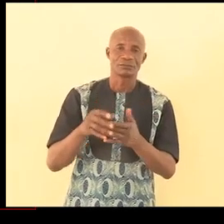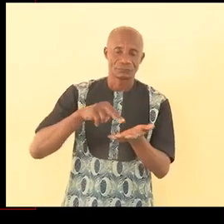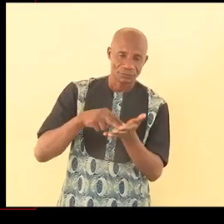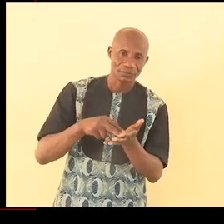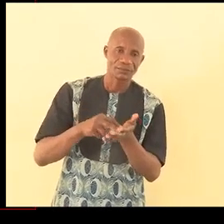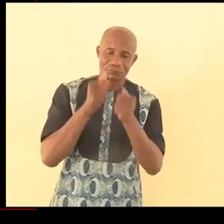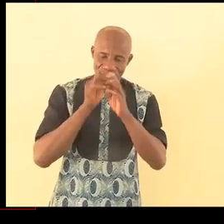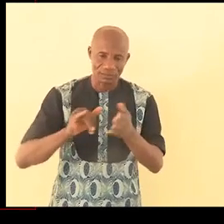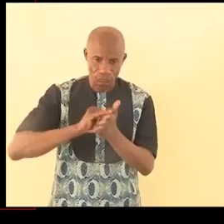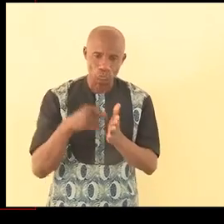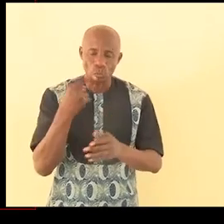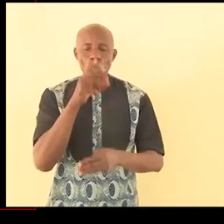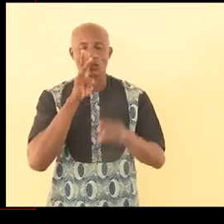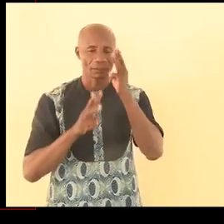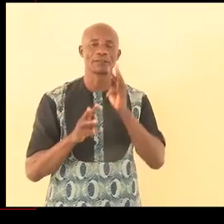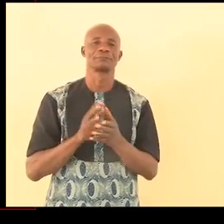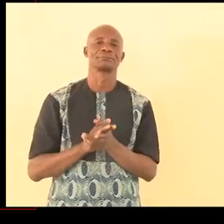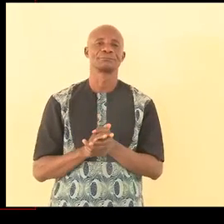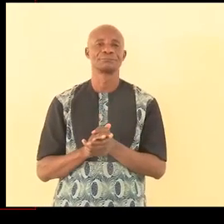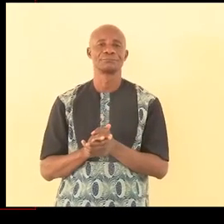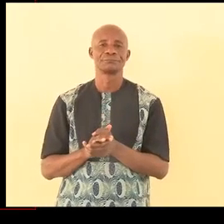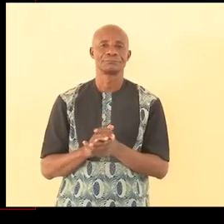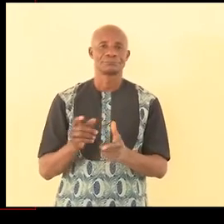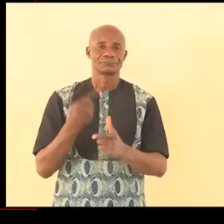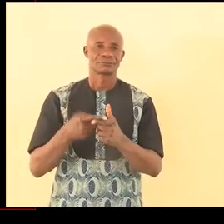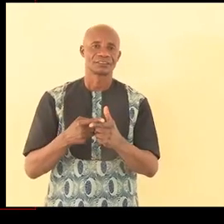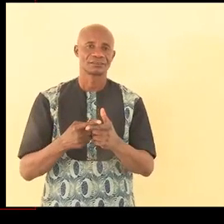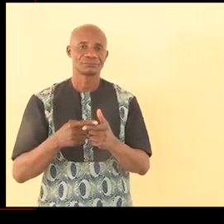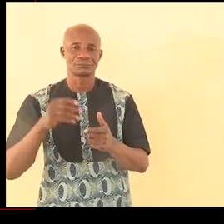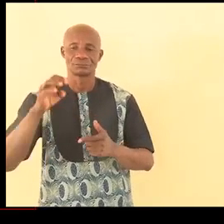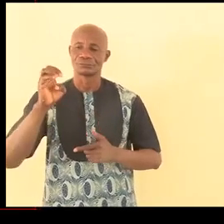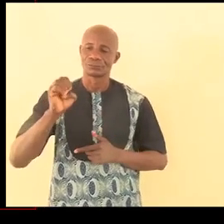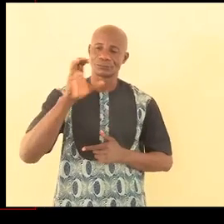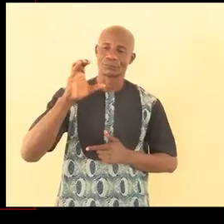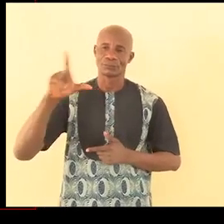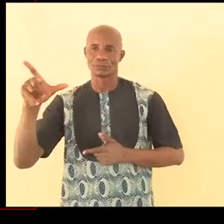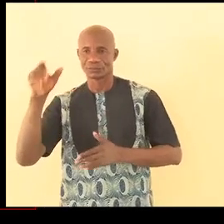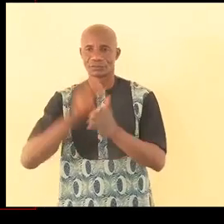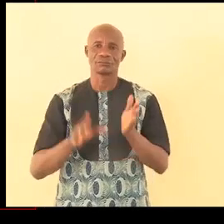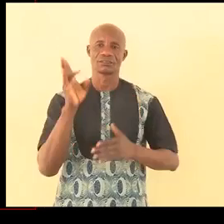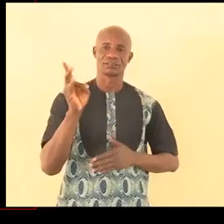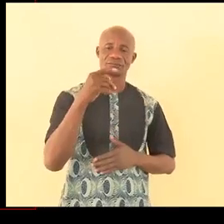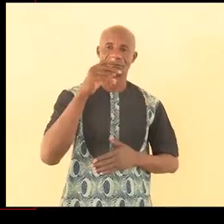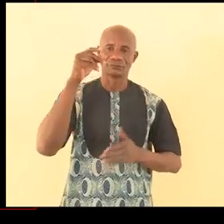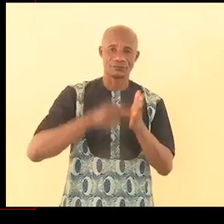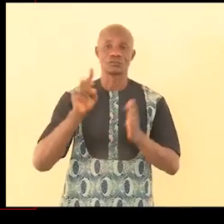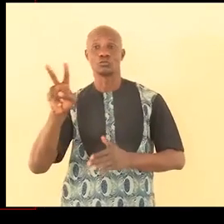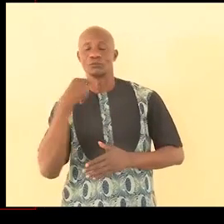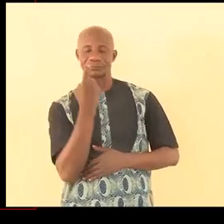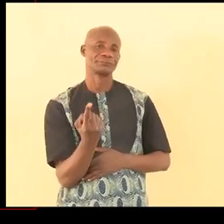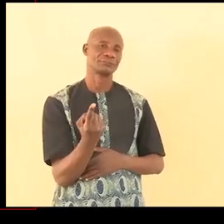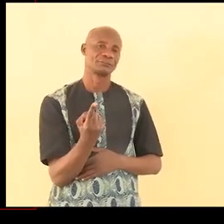because they have realized their need for God. And then Ecclesiastes chapter 7, verse 2